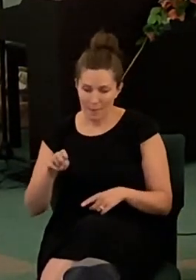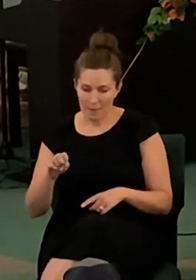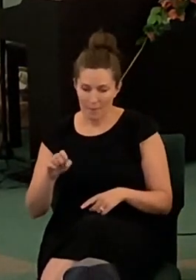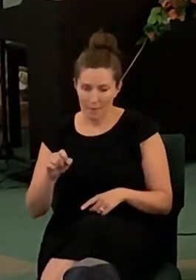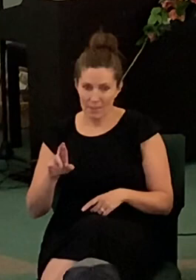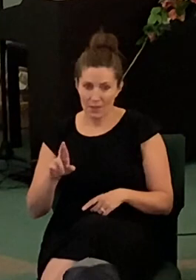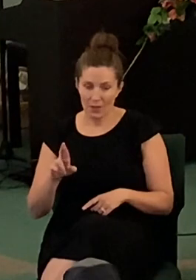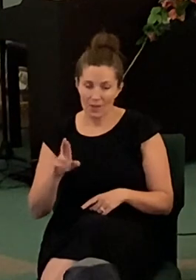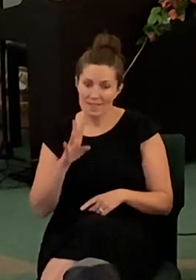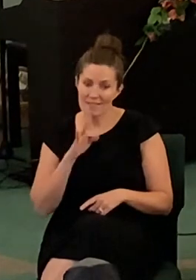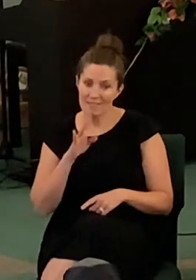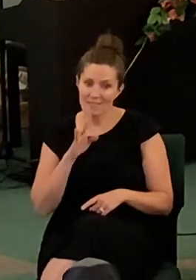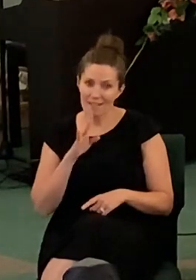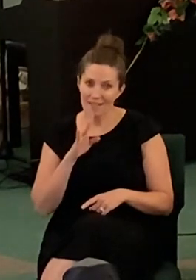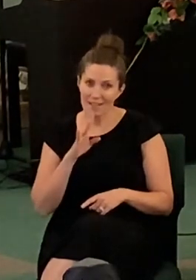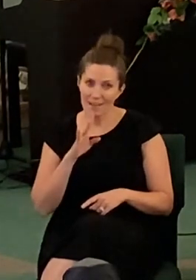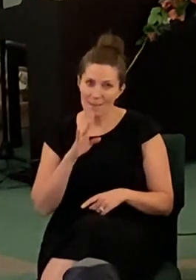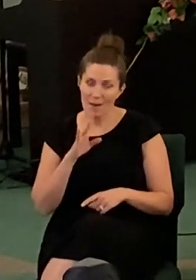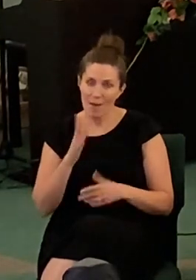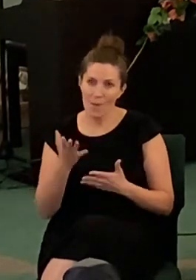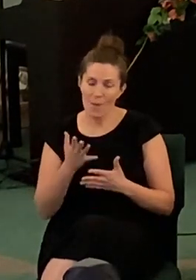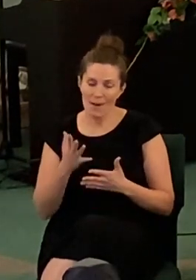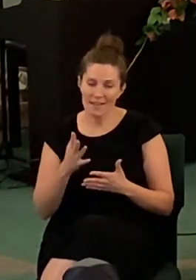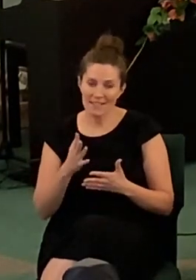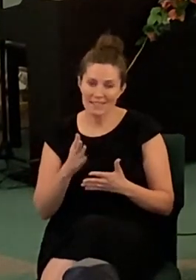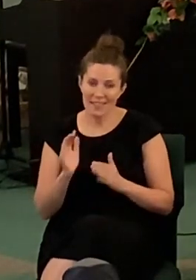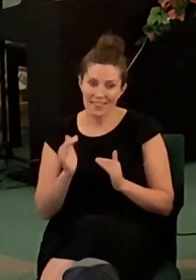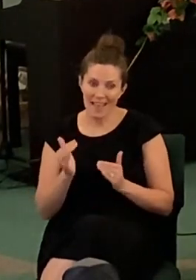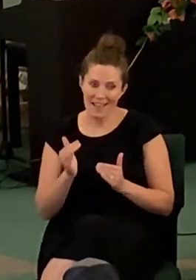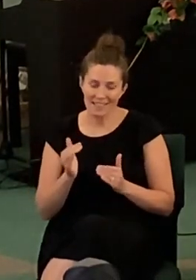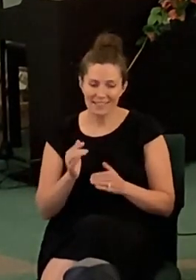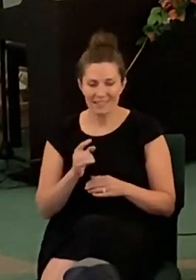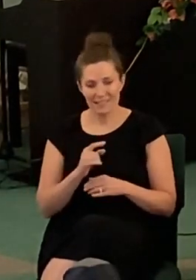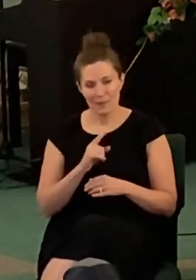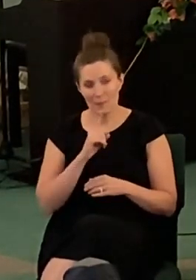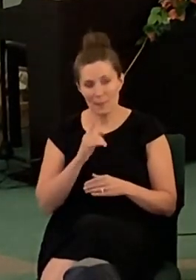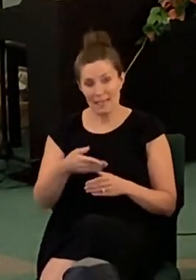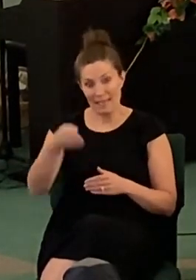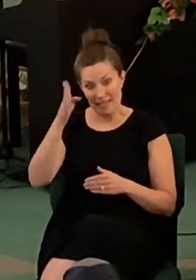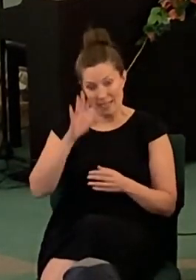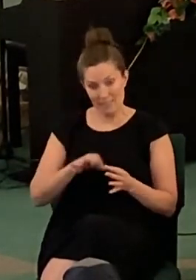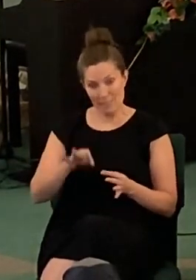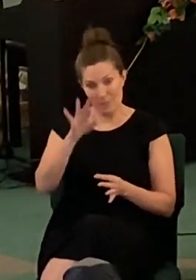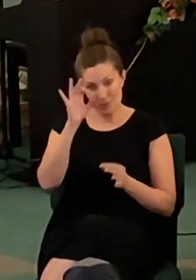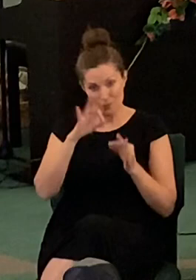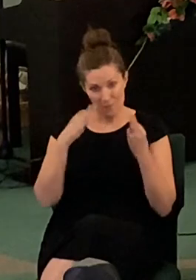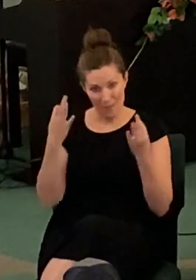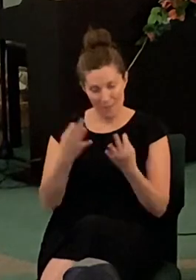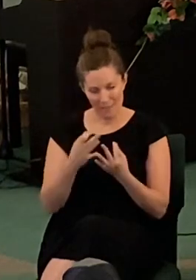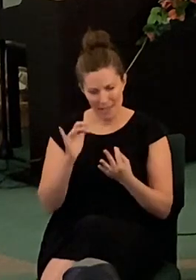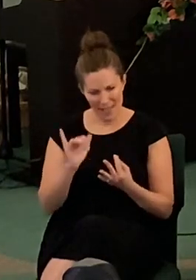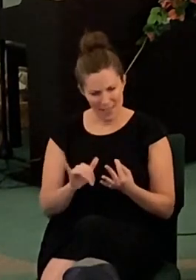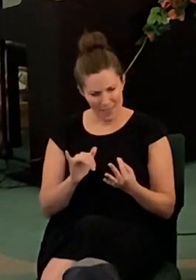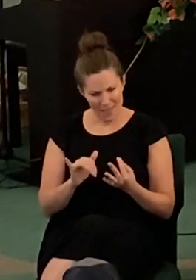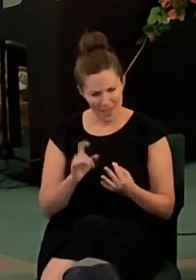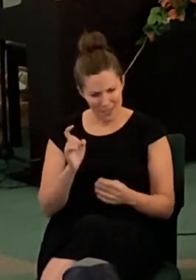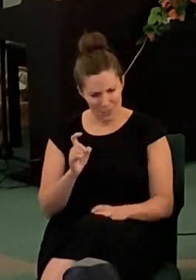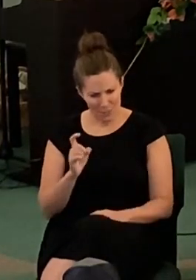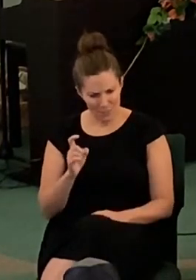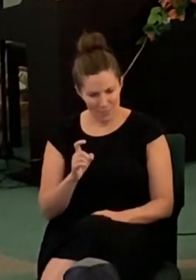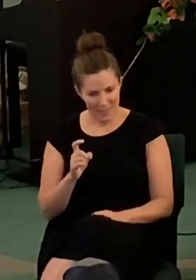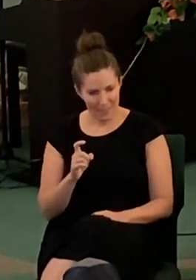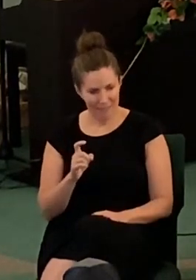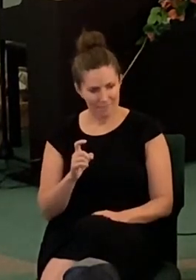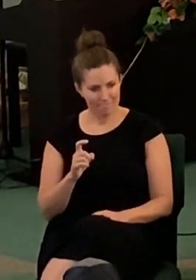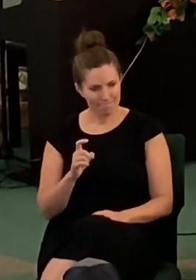to be in God's spiritual family. And that spiritual family should be marked by a